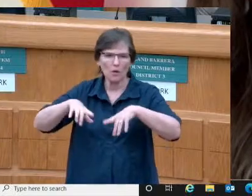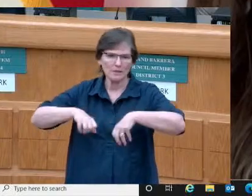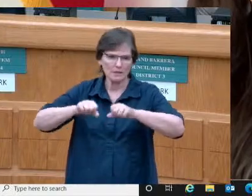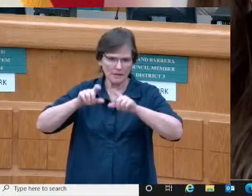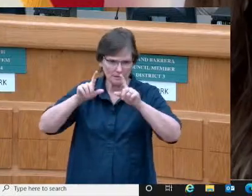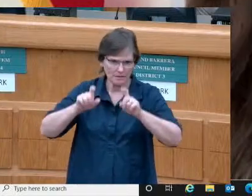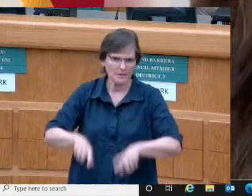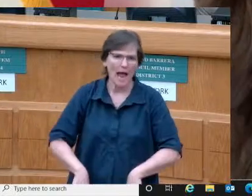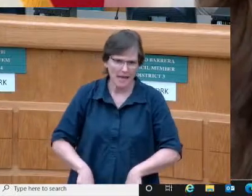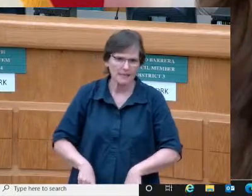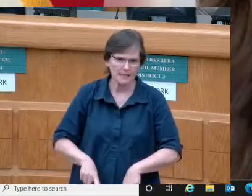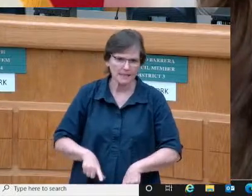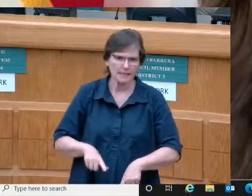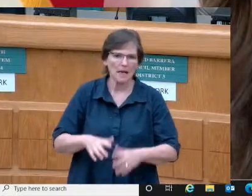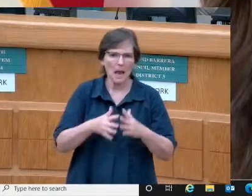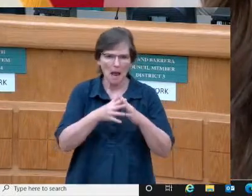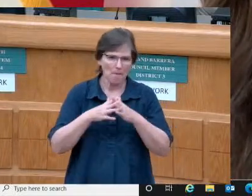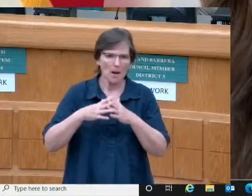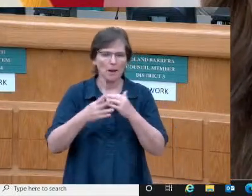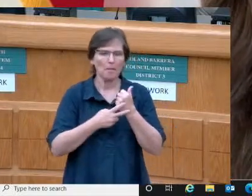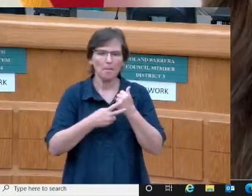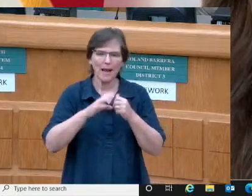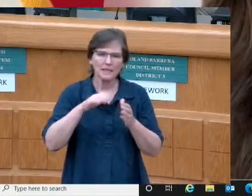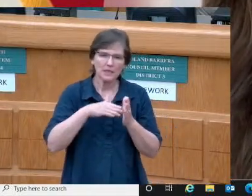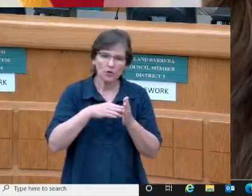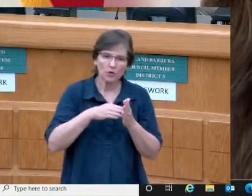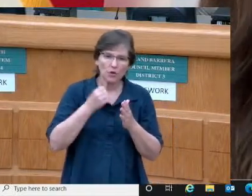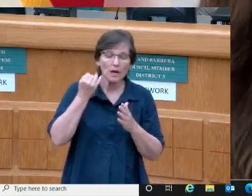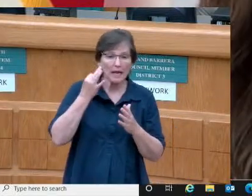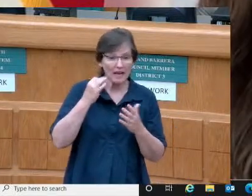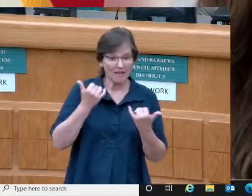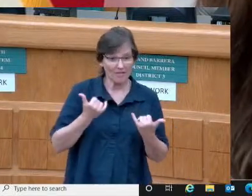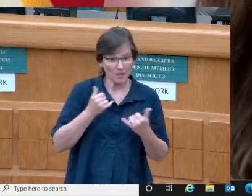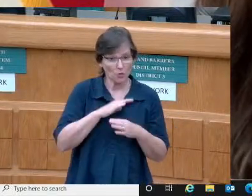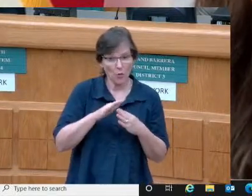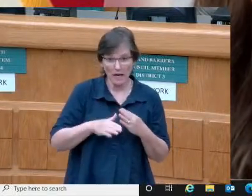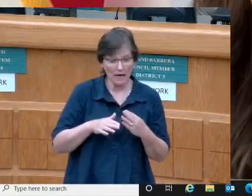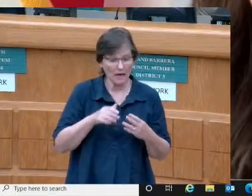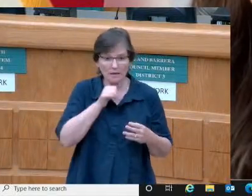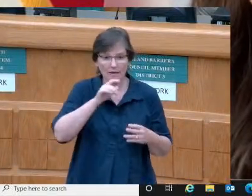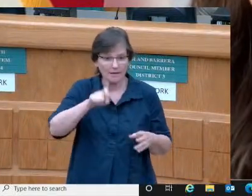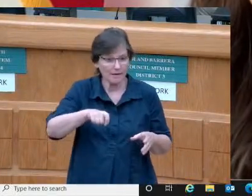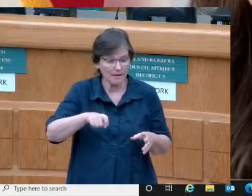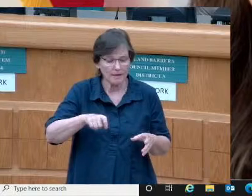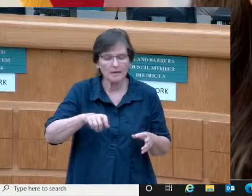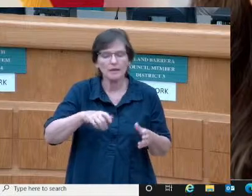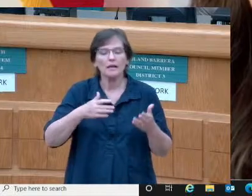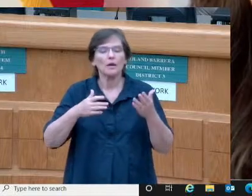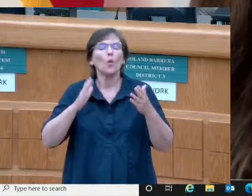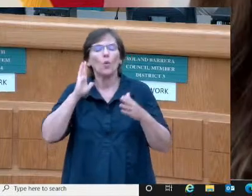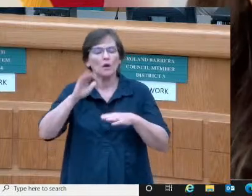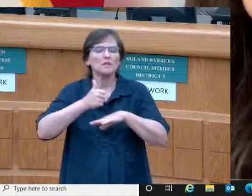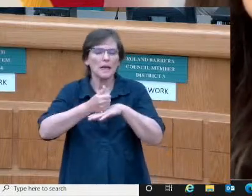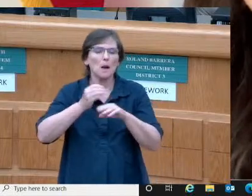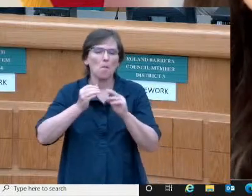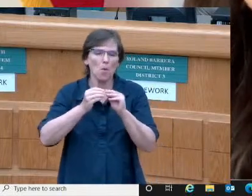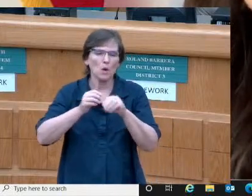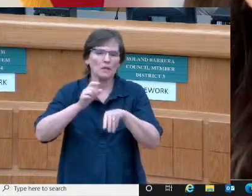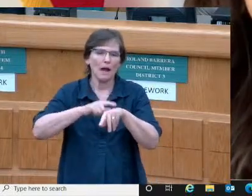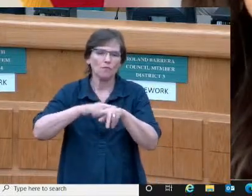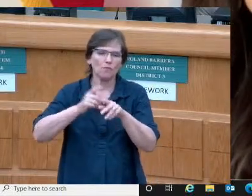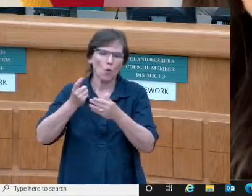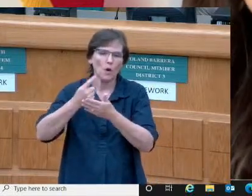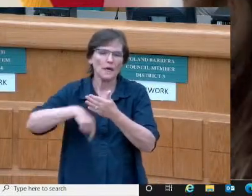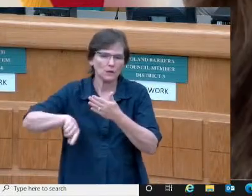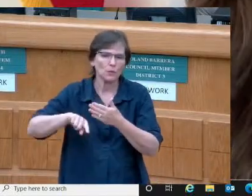and we'll set up more times next week. And I really want you to know that if you get that negative result, and even if you had no